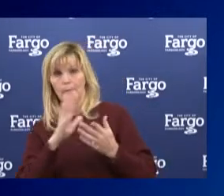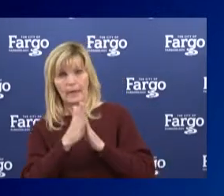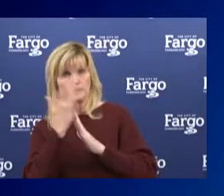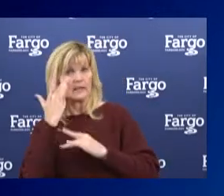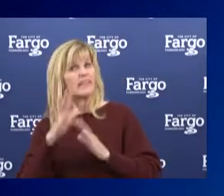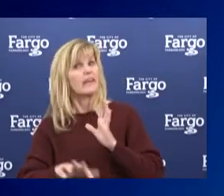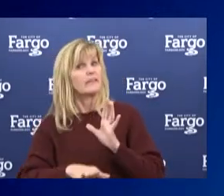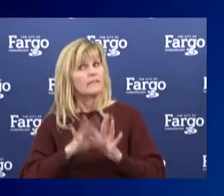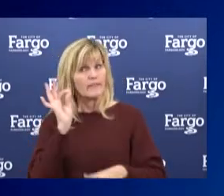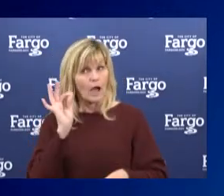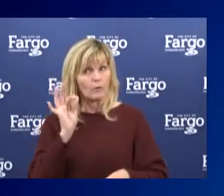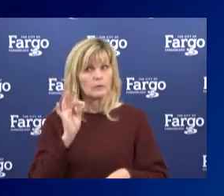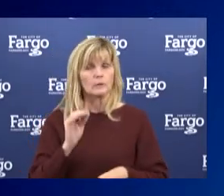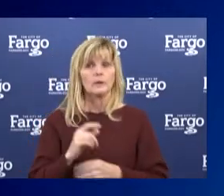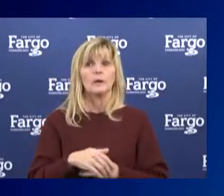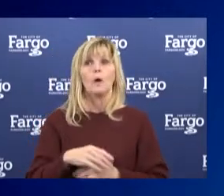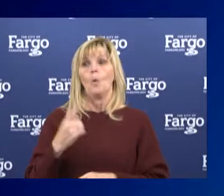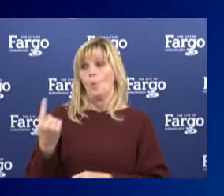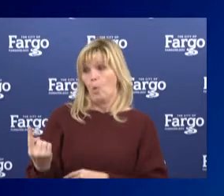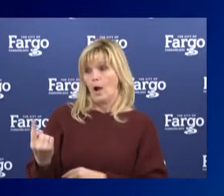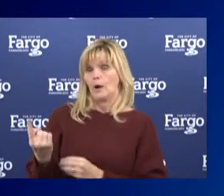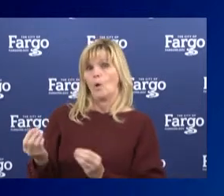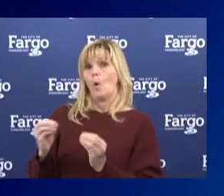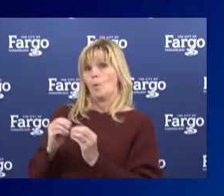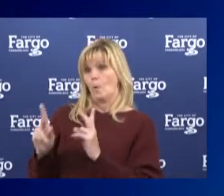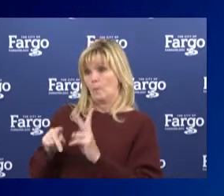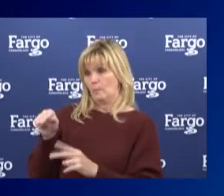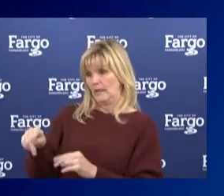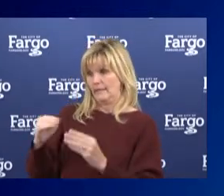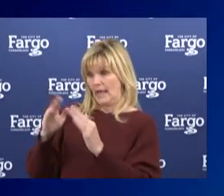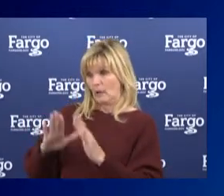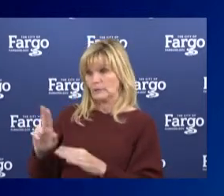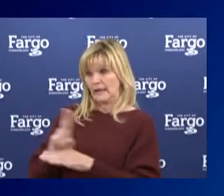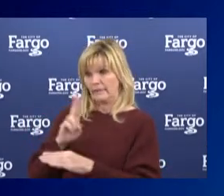that if at least one or more people in that house